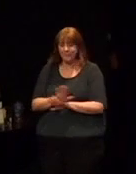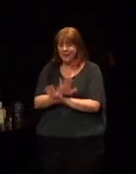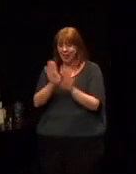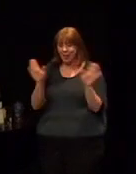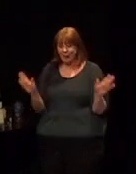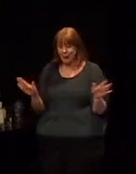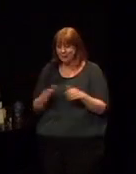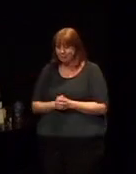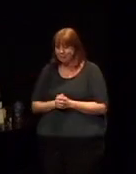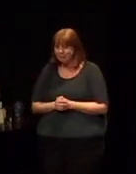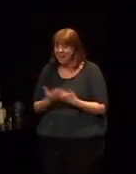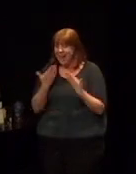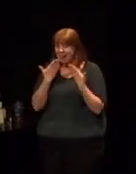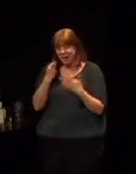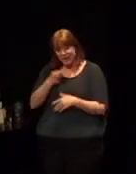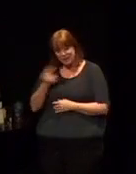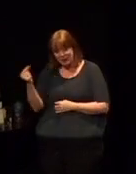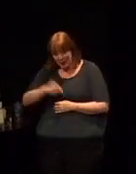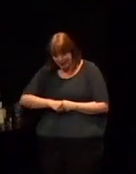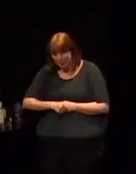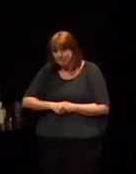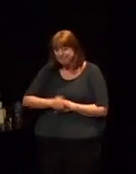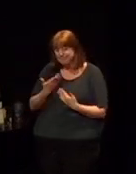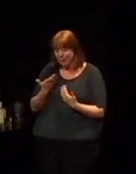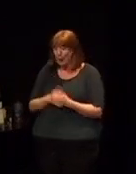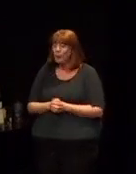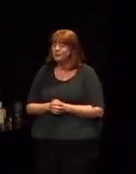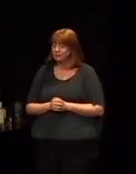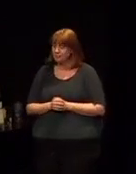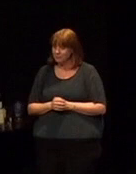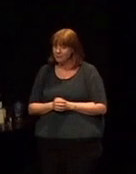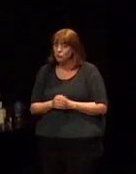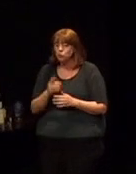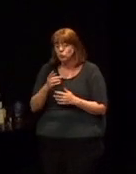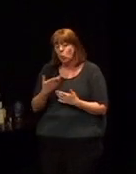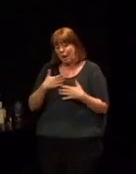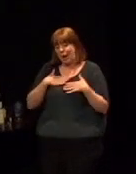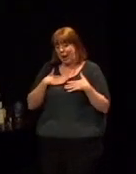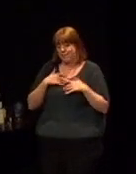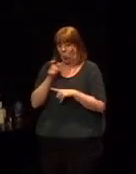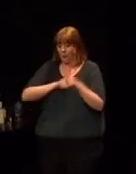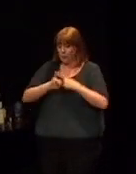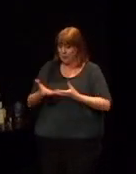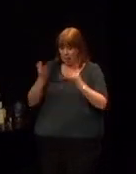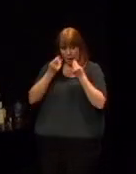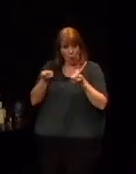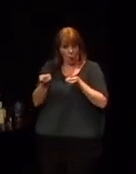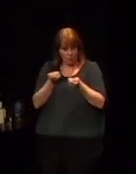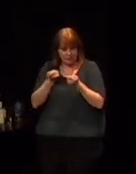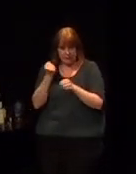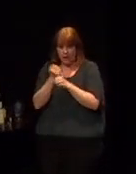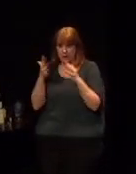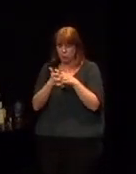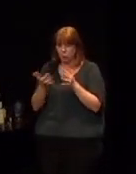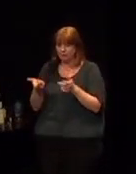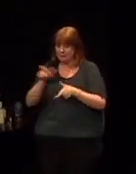Hello, and thanks for having me, Julie. Thanks for asking me as well. As Julie said, I am the Community Learning Coordinator at Glasgow